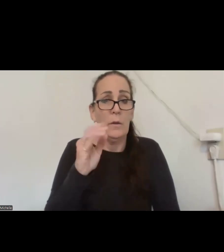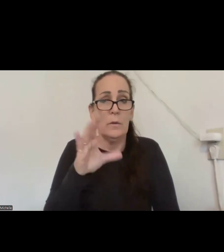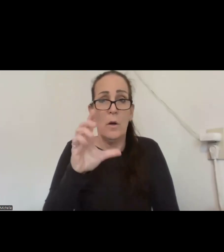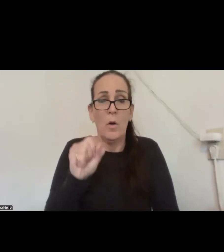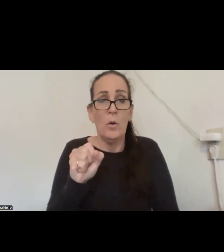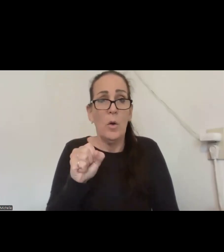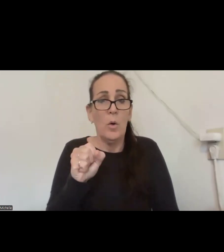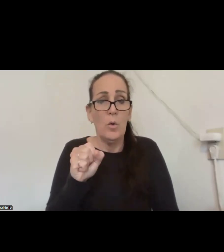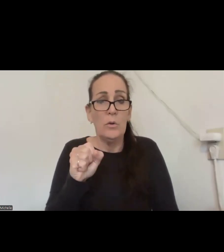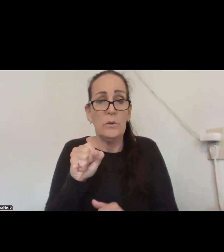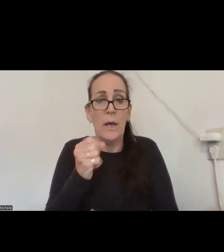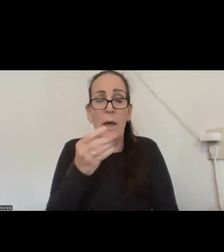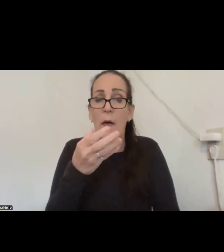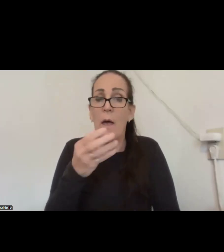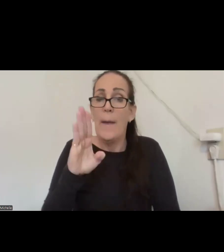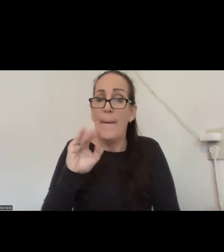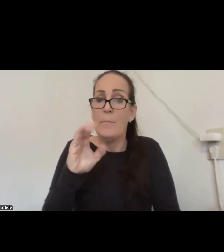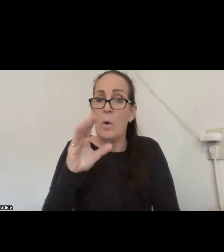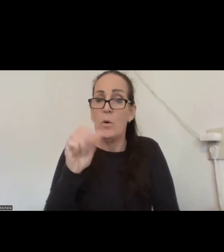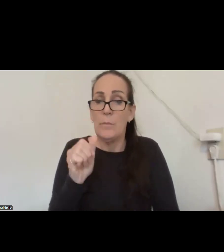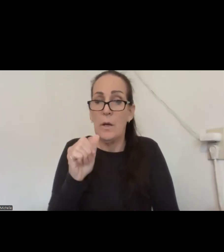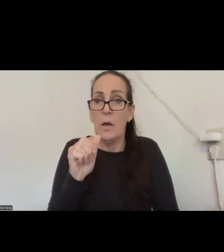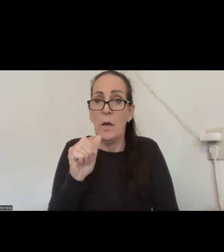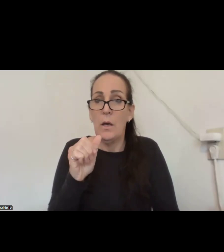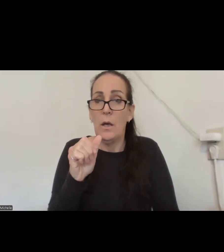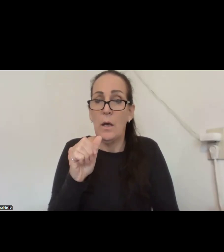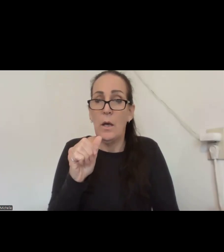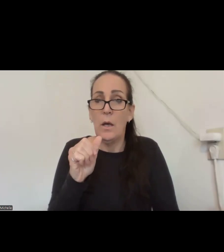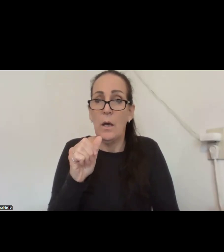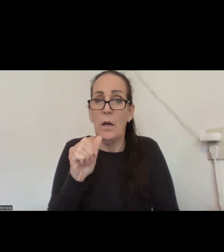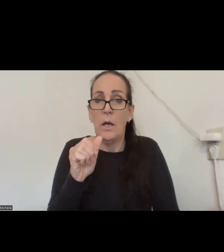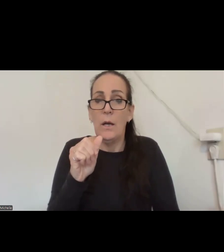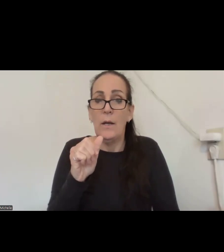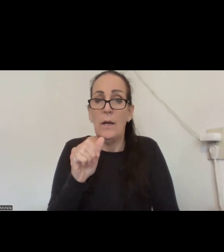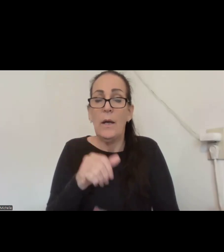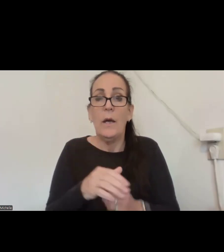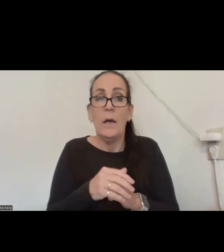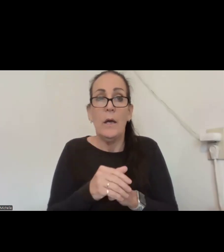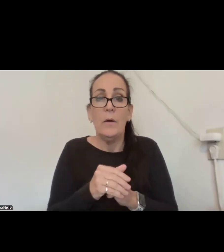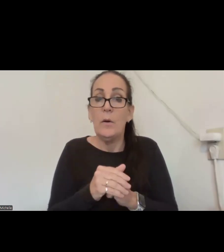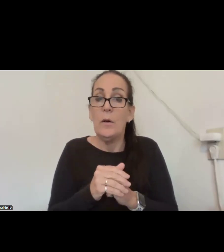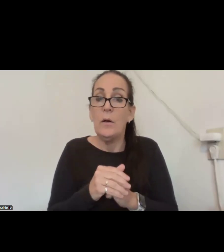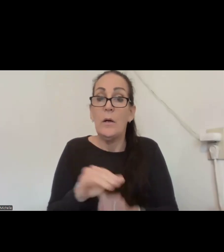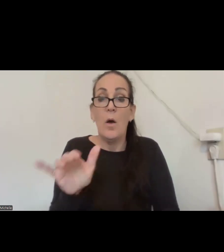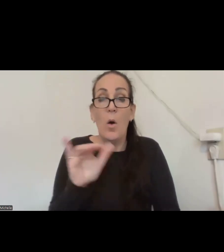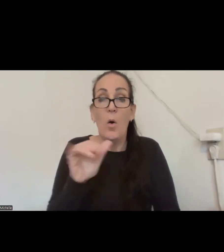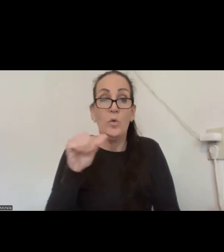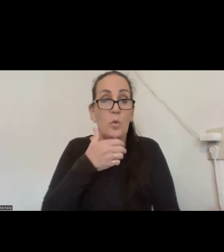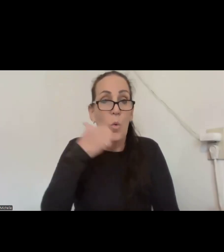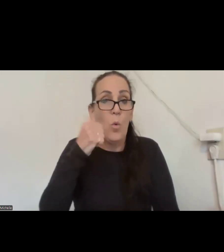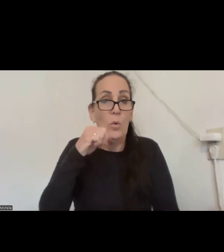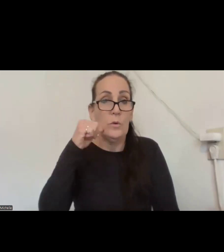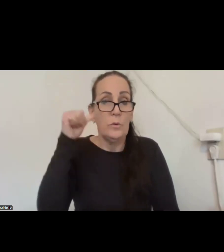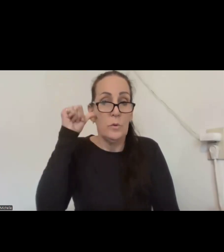funding protection and early intervention, and Michelle Levine's earlier also recommended convincing